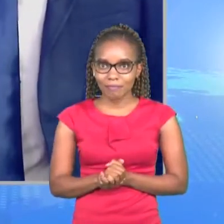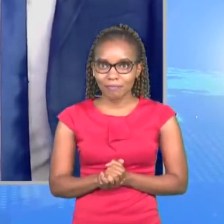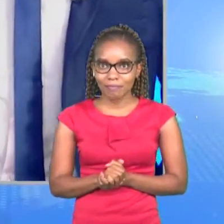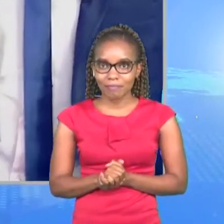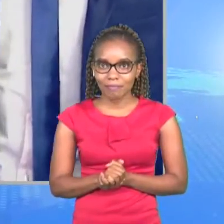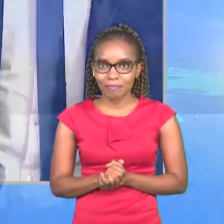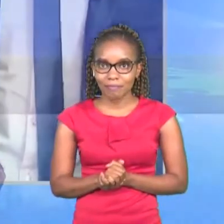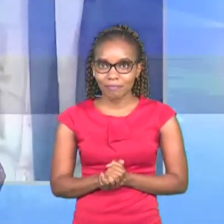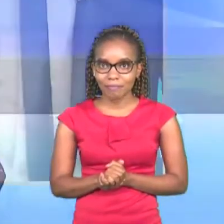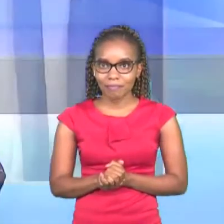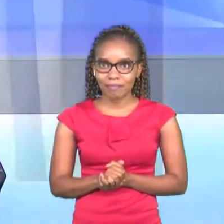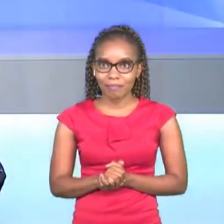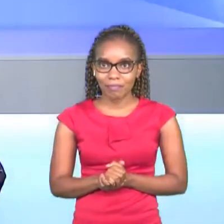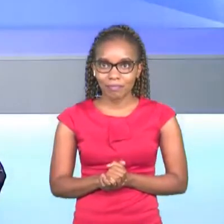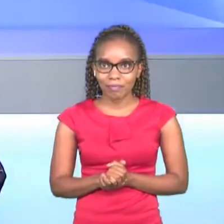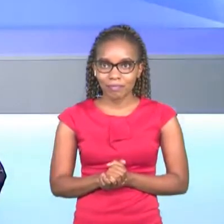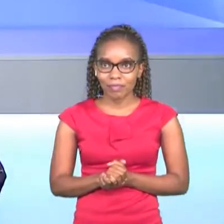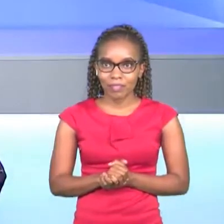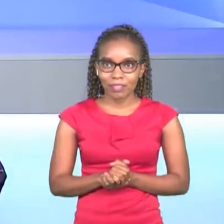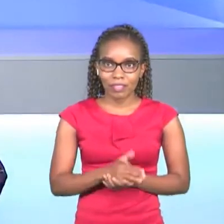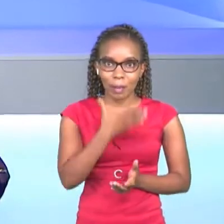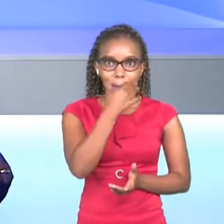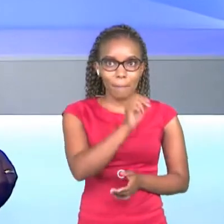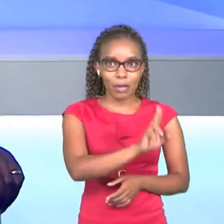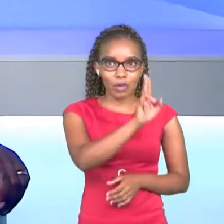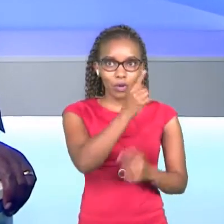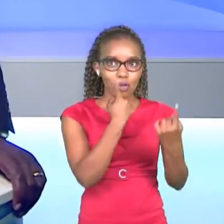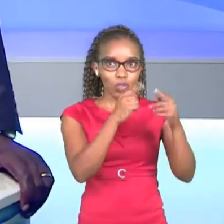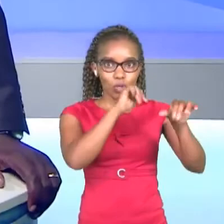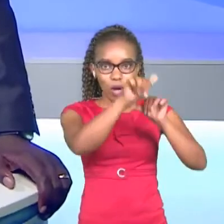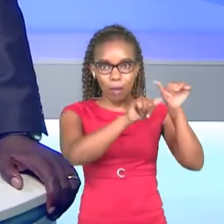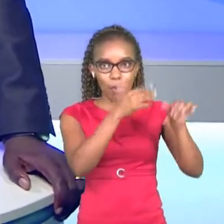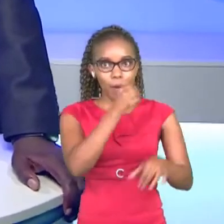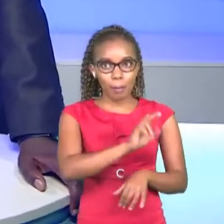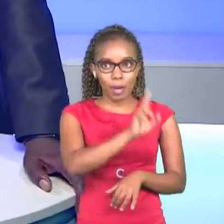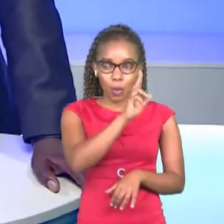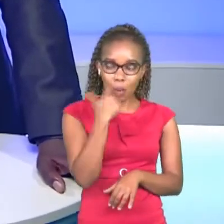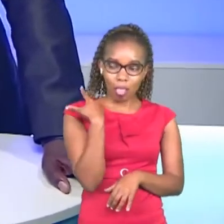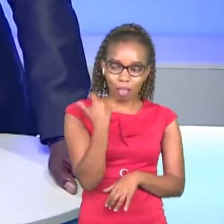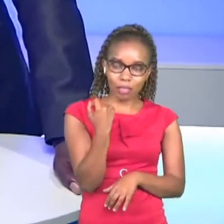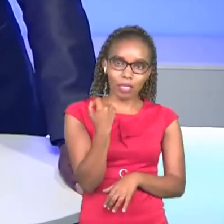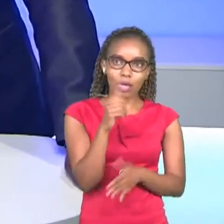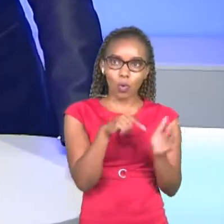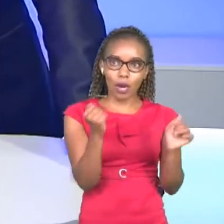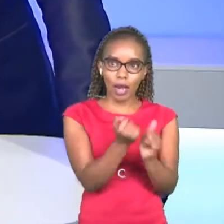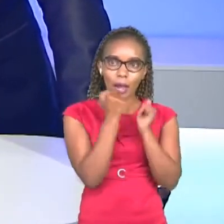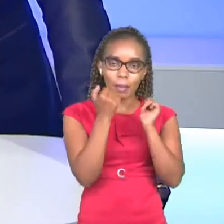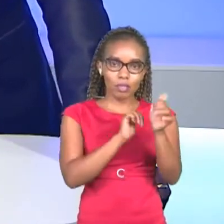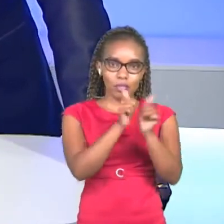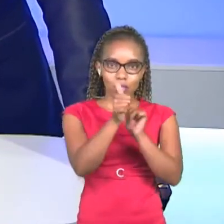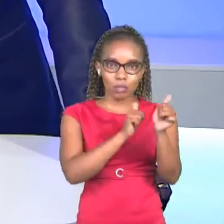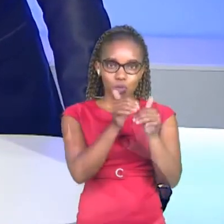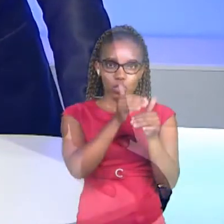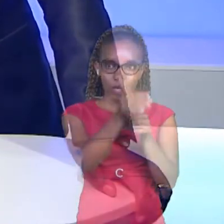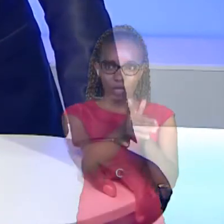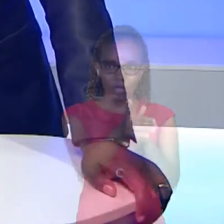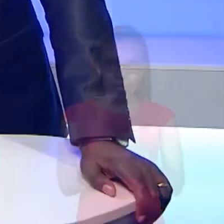world? They're called the Red Devils. We'll be talking about them in a short while. Stay tuned. Sports is coming up.